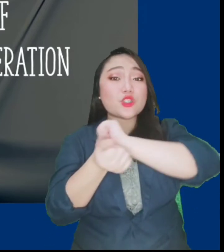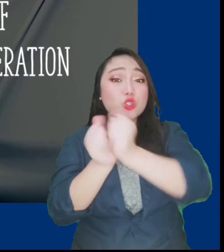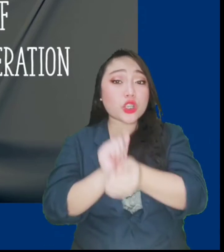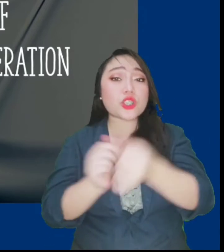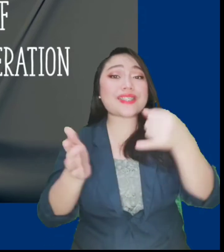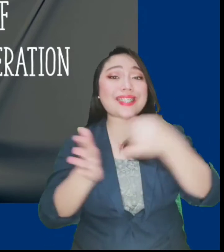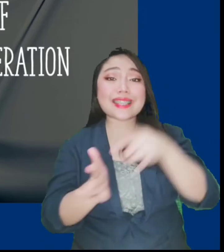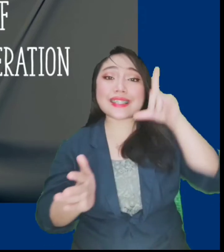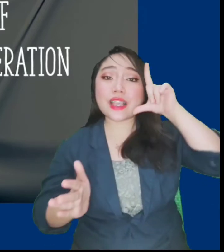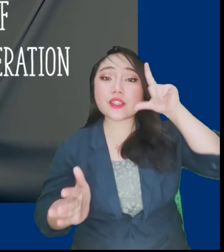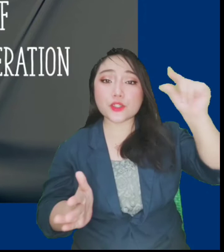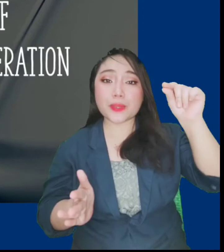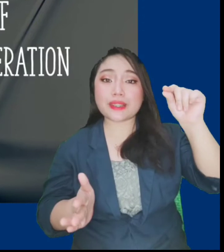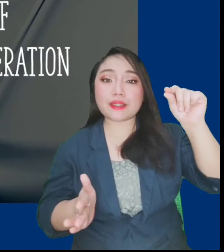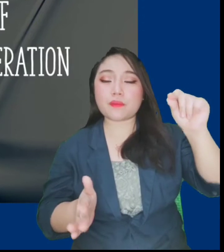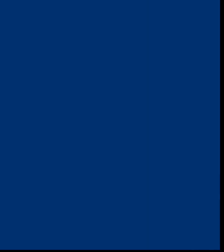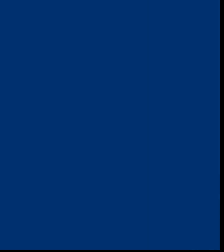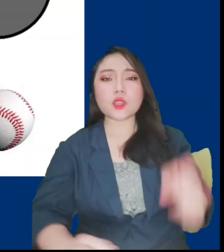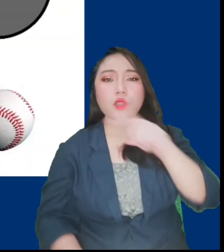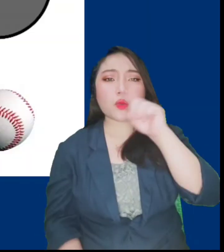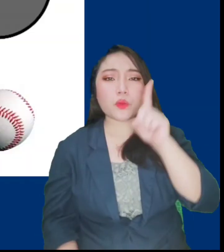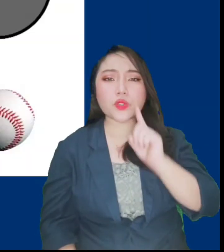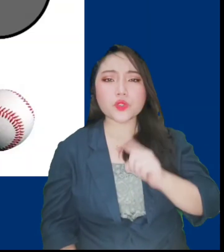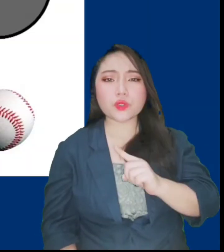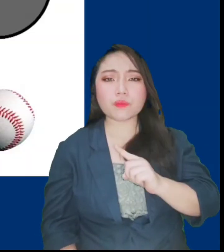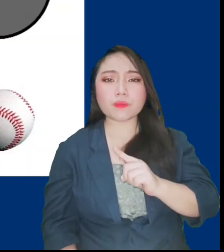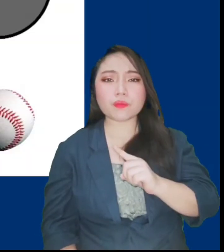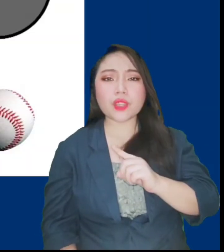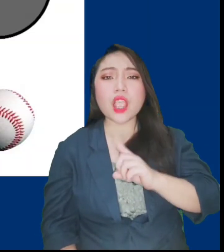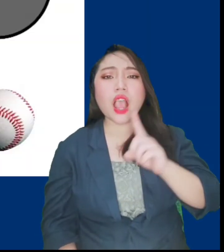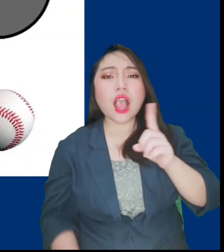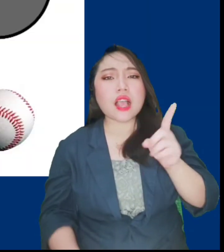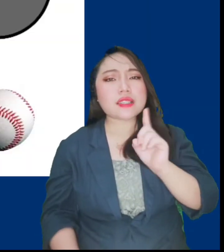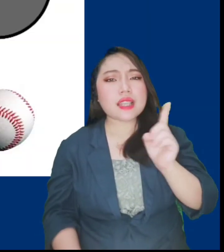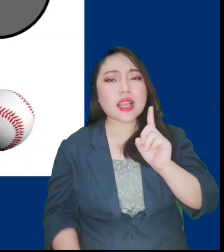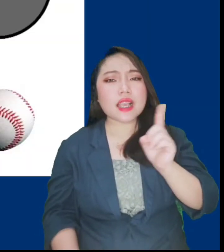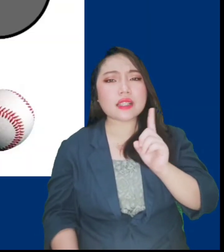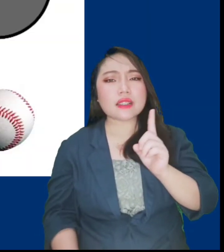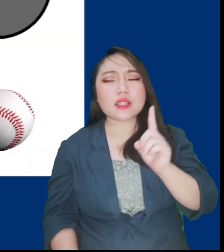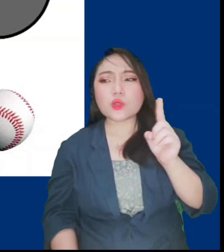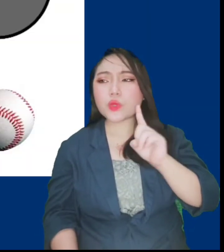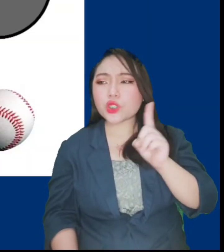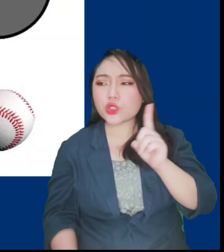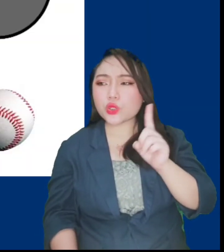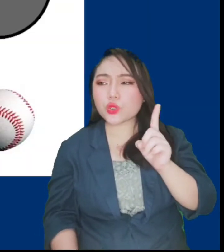an object is changing speed. Question: